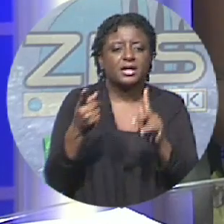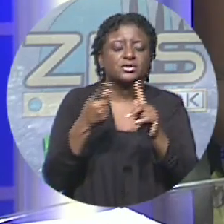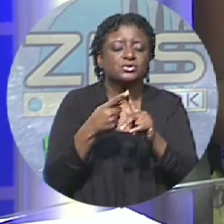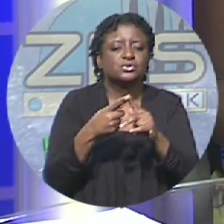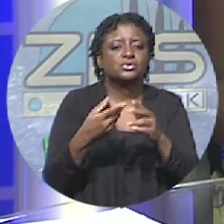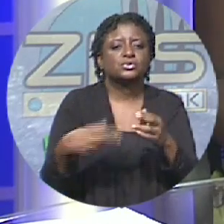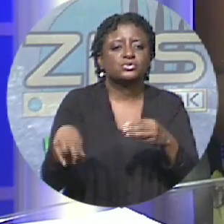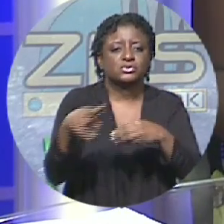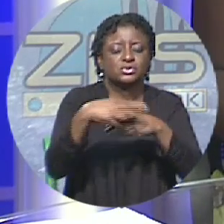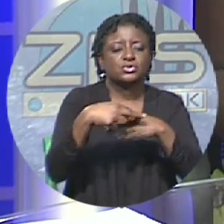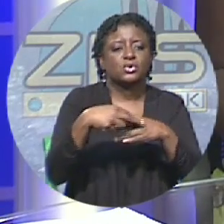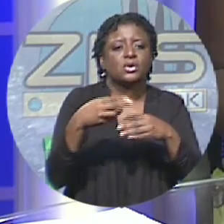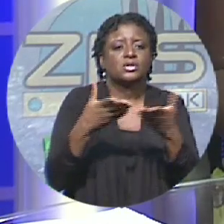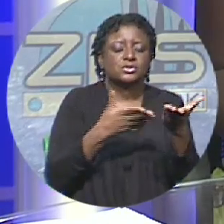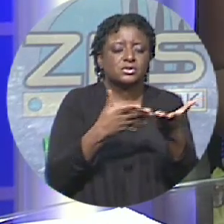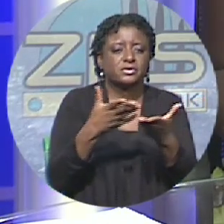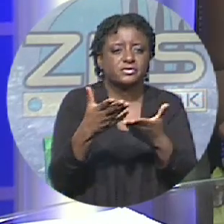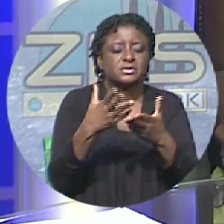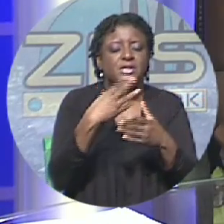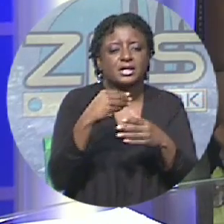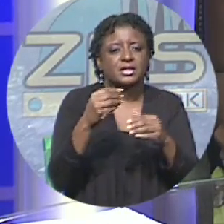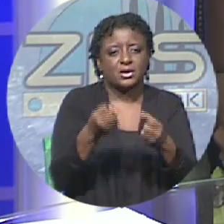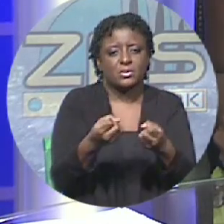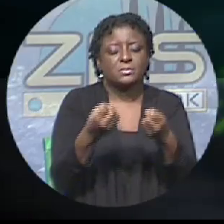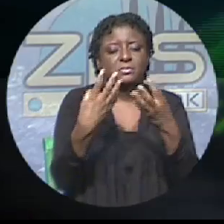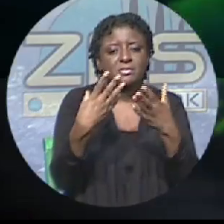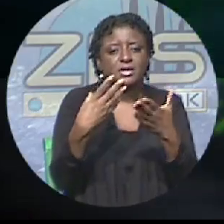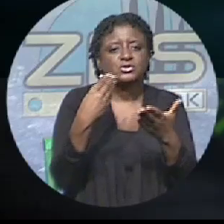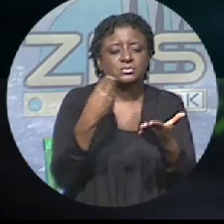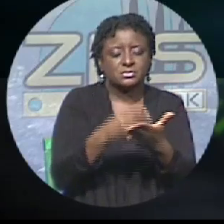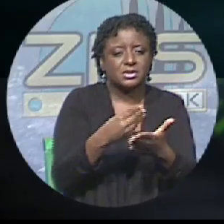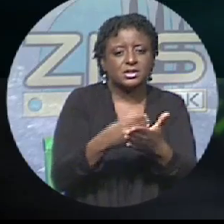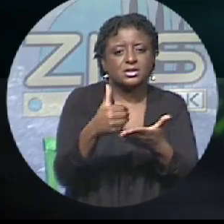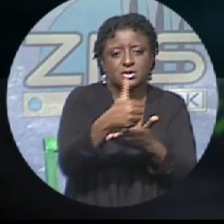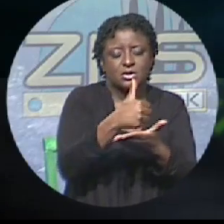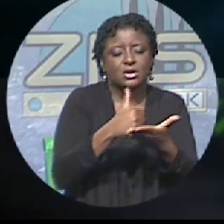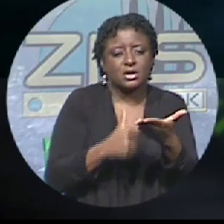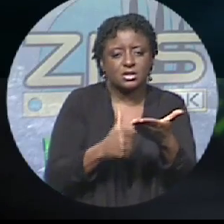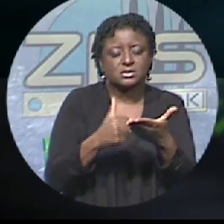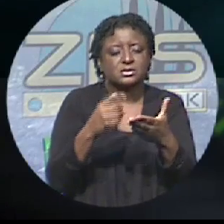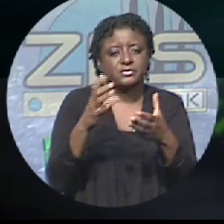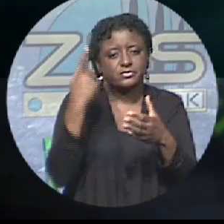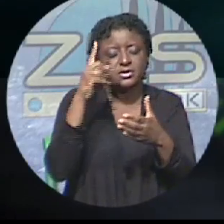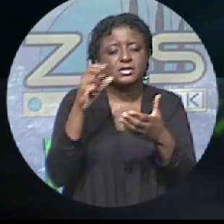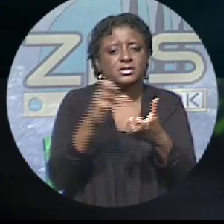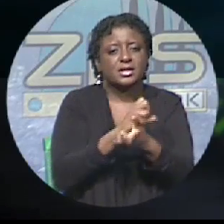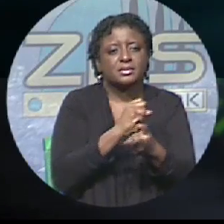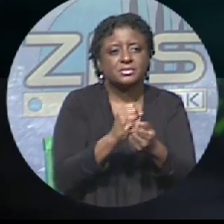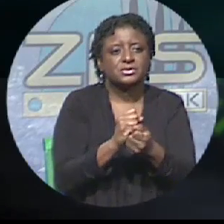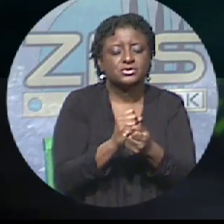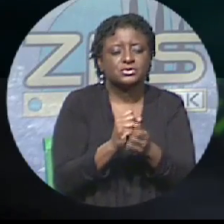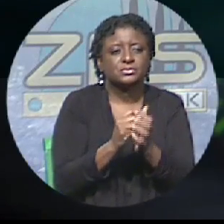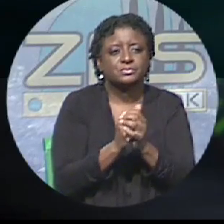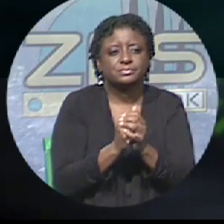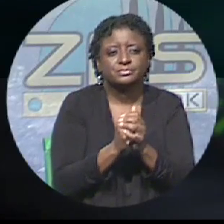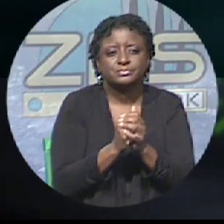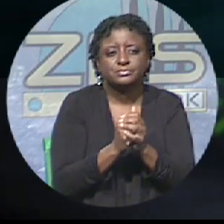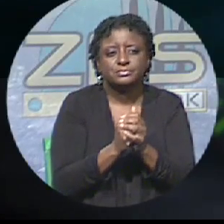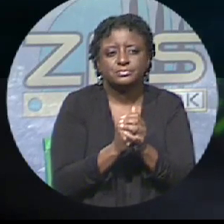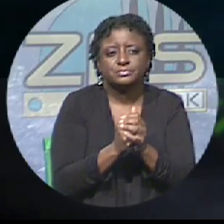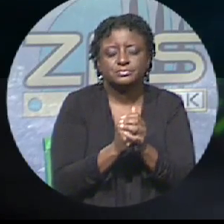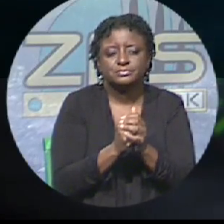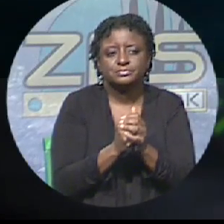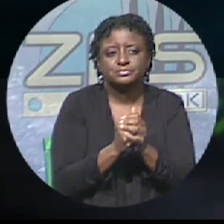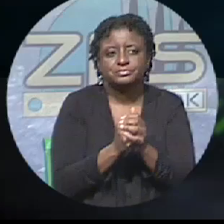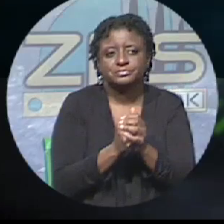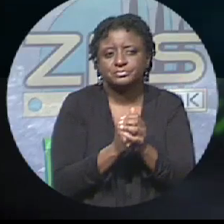of the damage sustained. Long Island would be the major island because it connects many of the islands south of